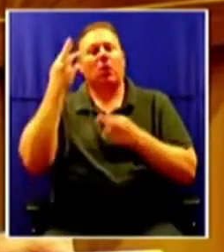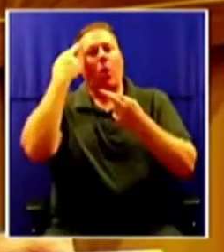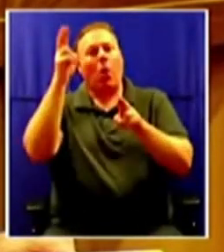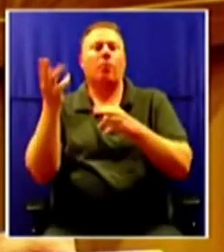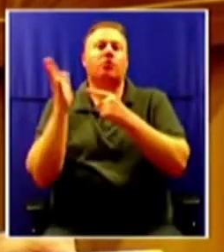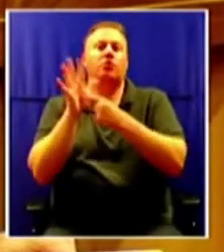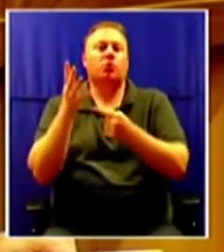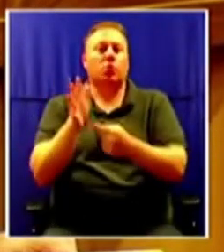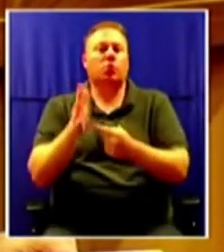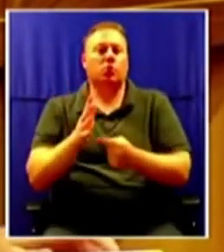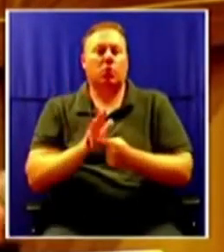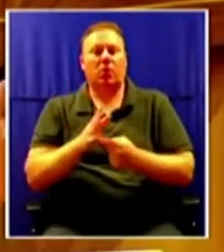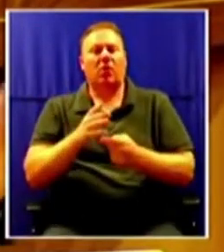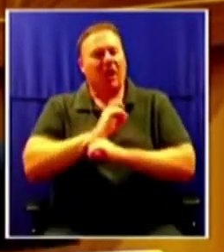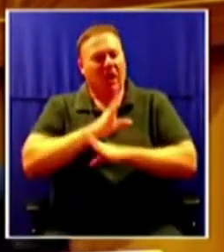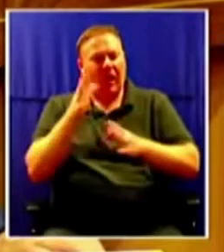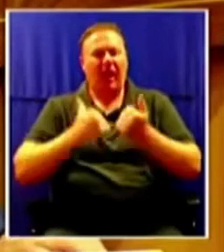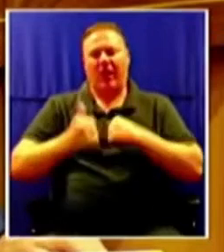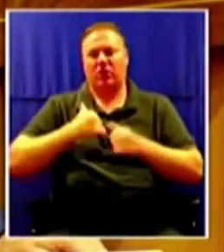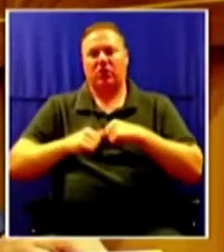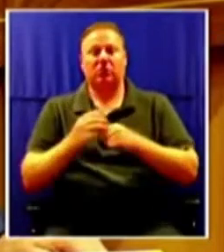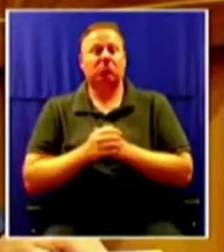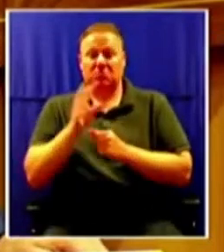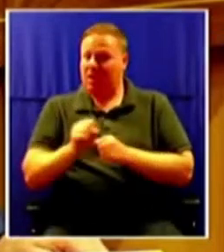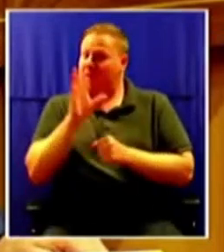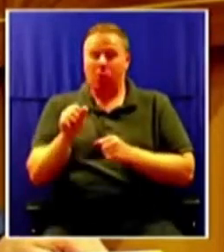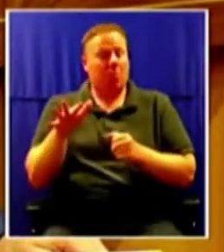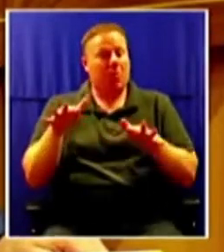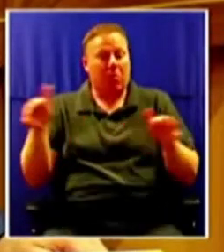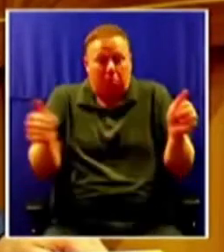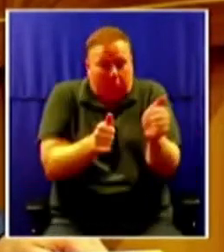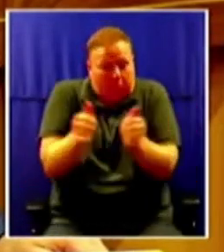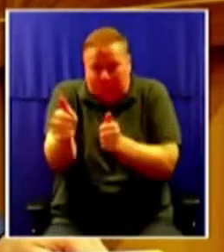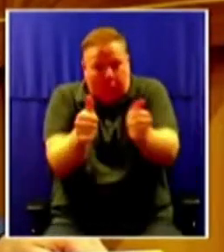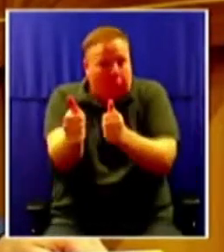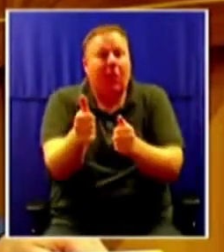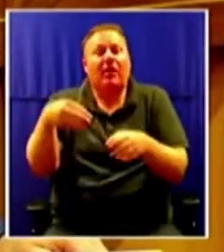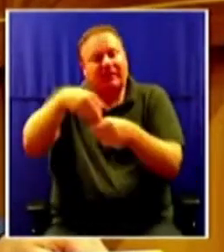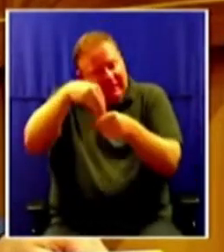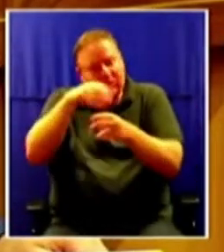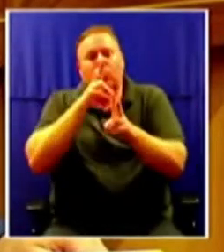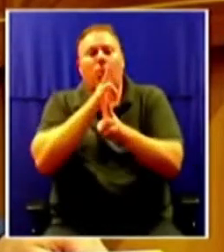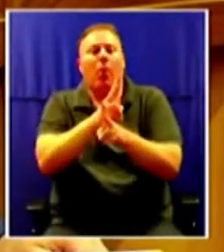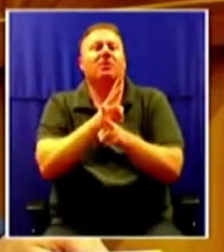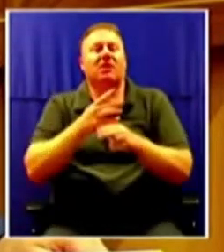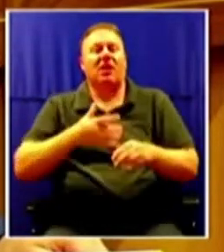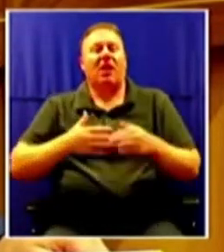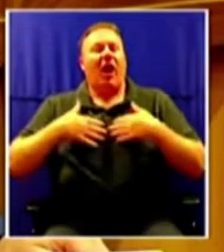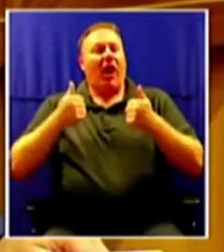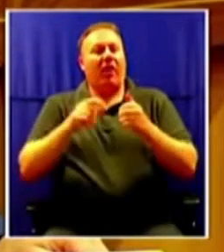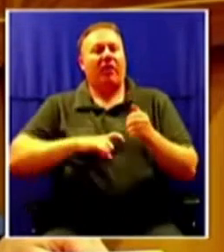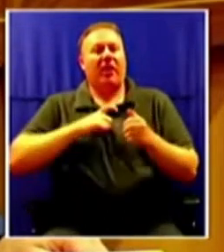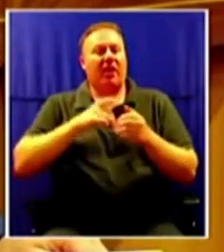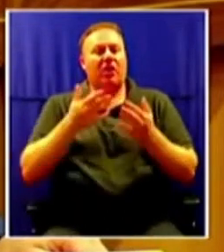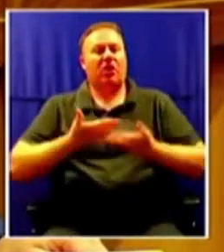promise of swift, clear actions. South Africans came together. We bought into your promise that our healthcare services would be